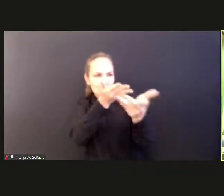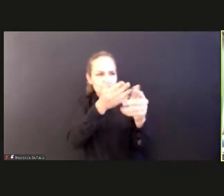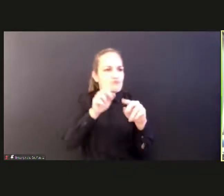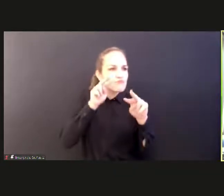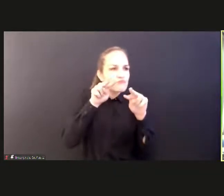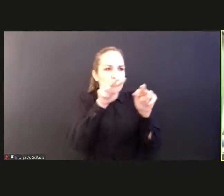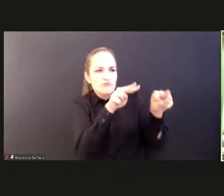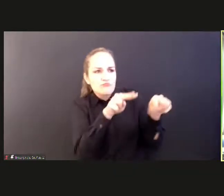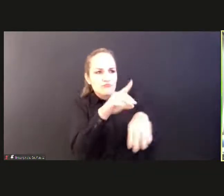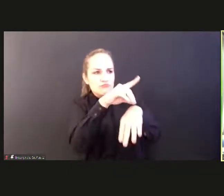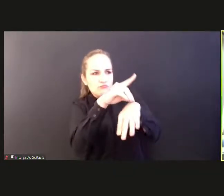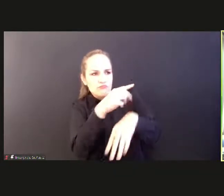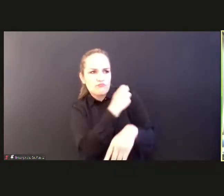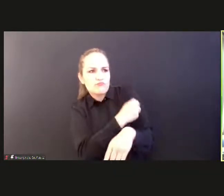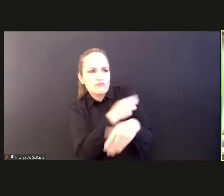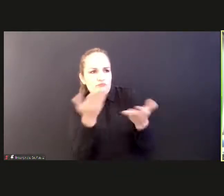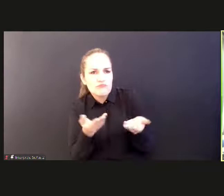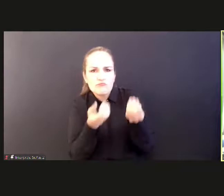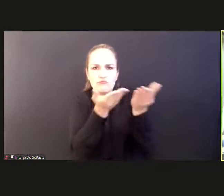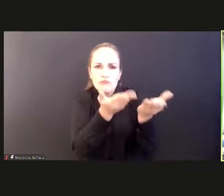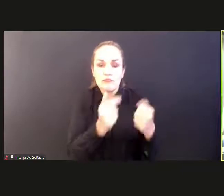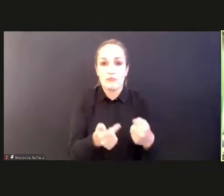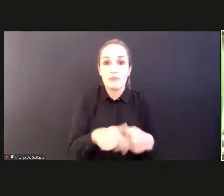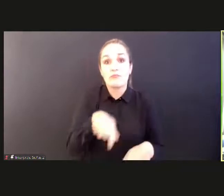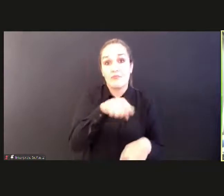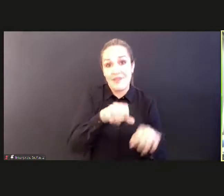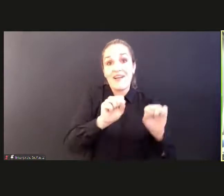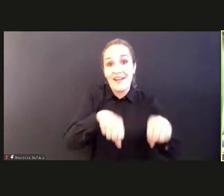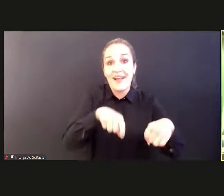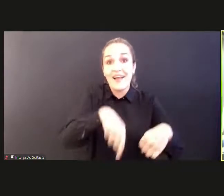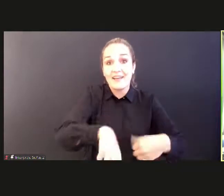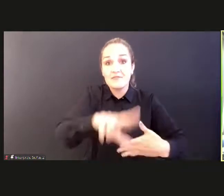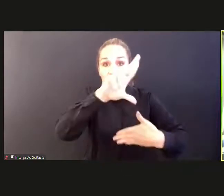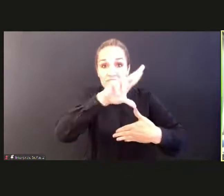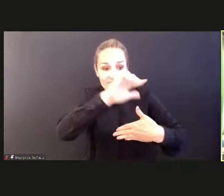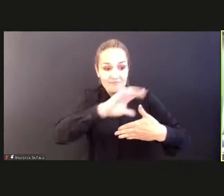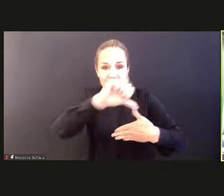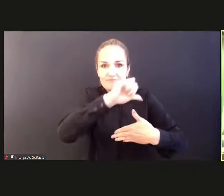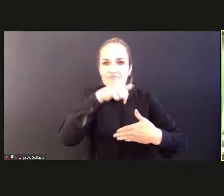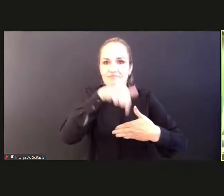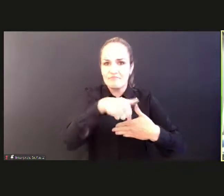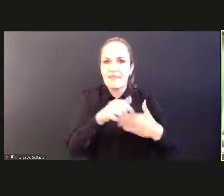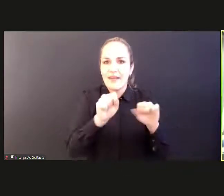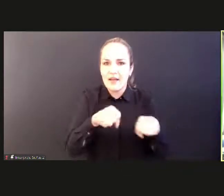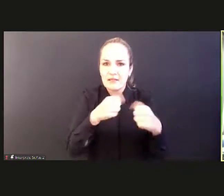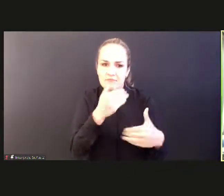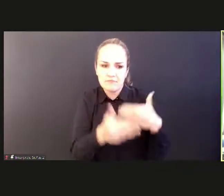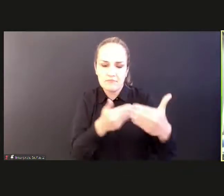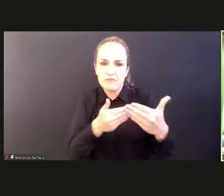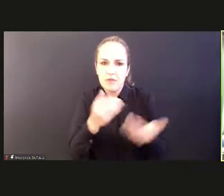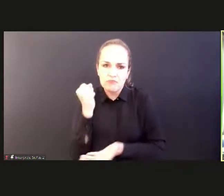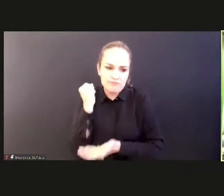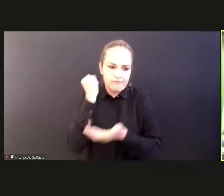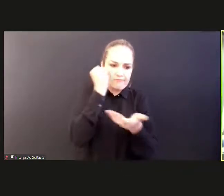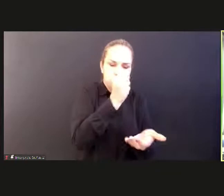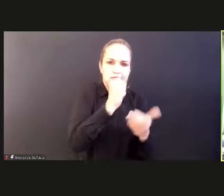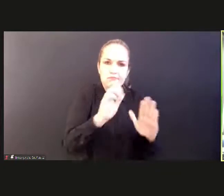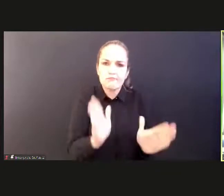Increase investment and regional integration for modern and resilient transport and logistics.